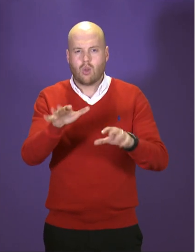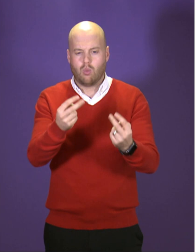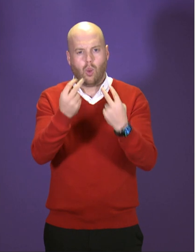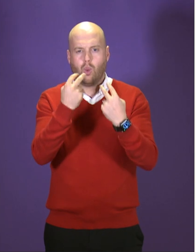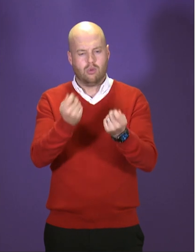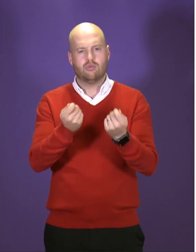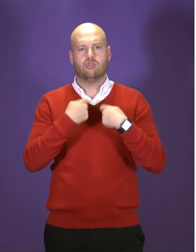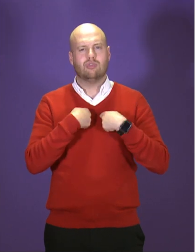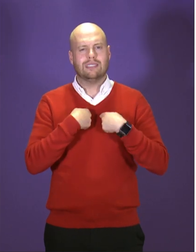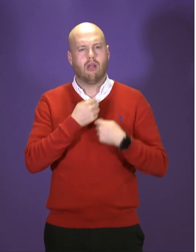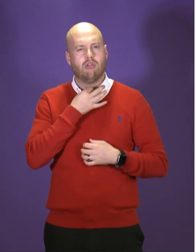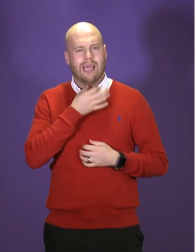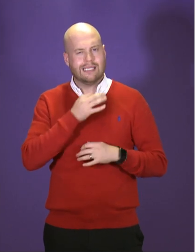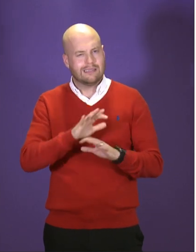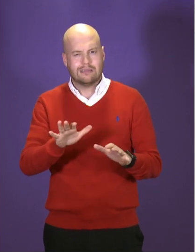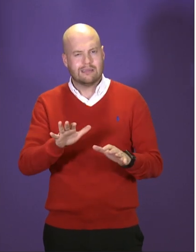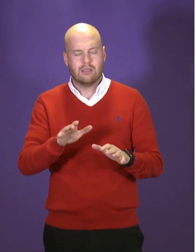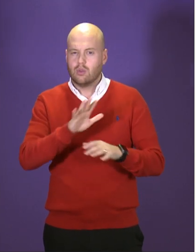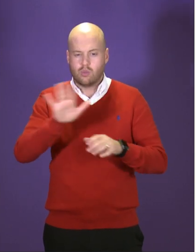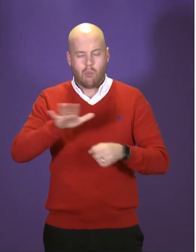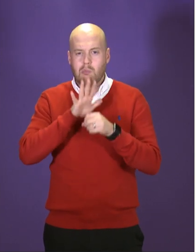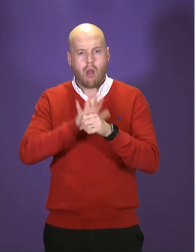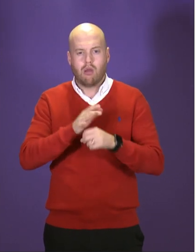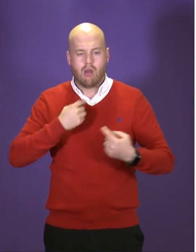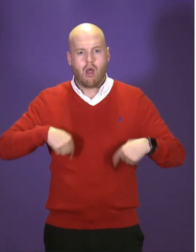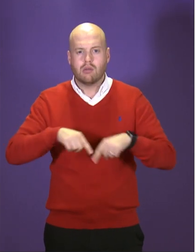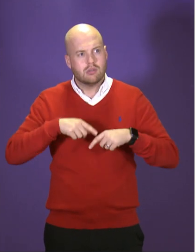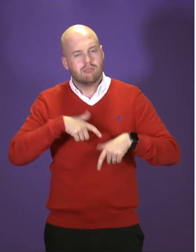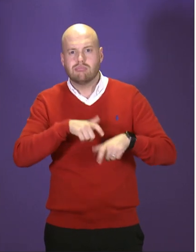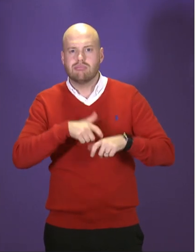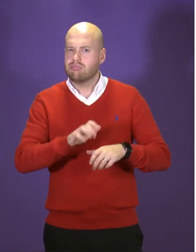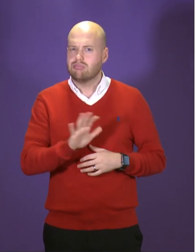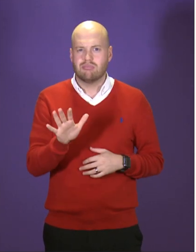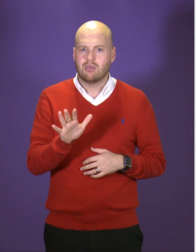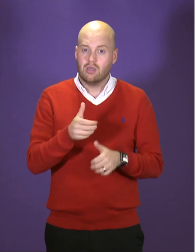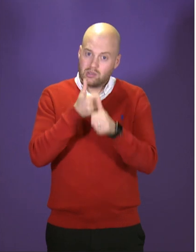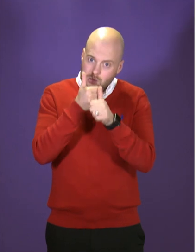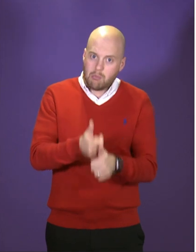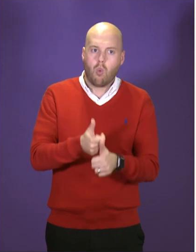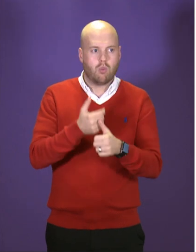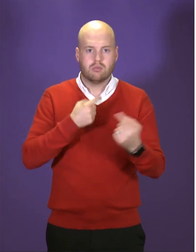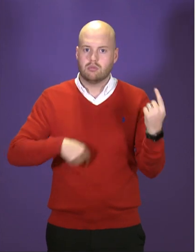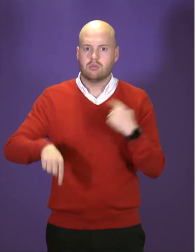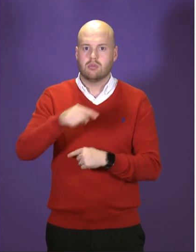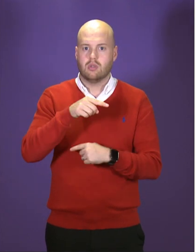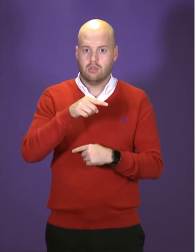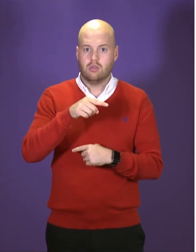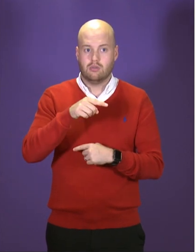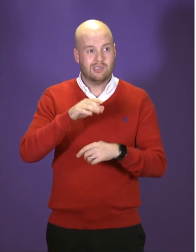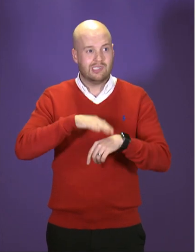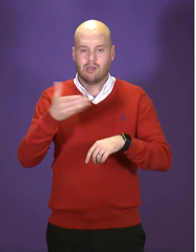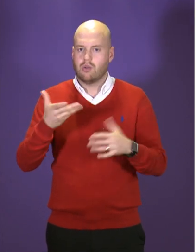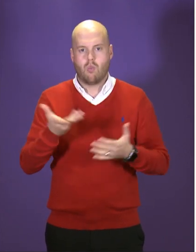threat. Don't shut us down. Please support these individual voices from Bangladesh all the way to